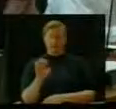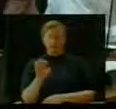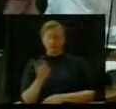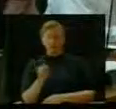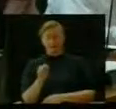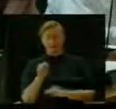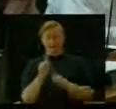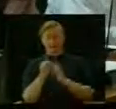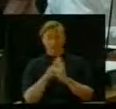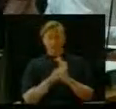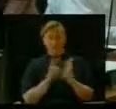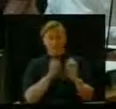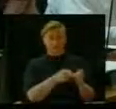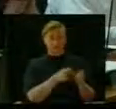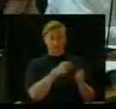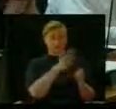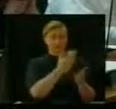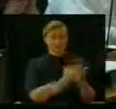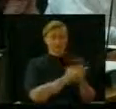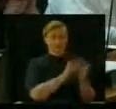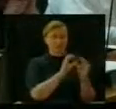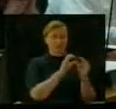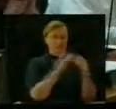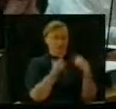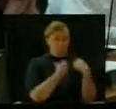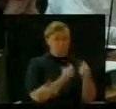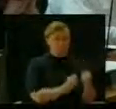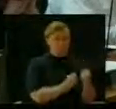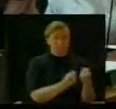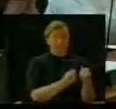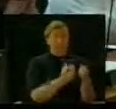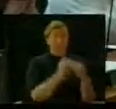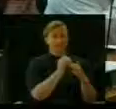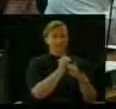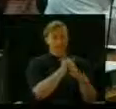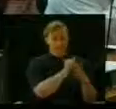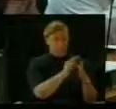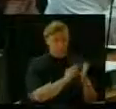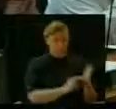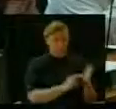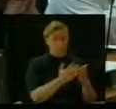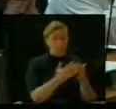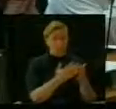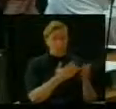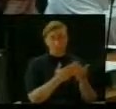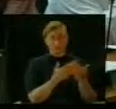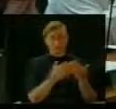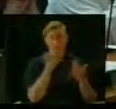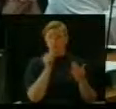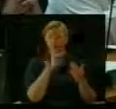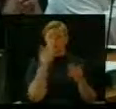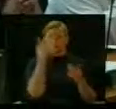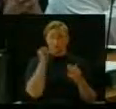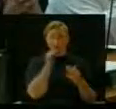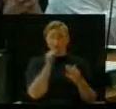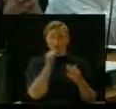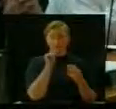ethics policy, to give it some teeth, to give the Ethics Commission guidelines.